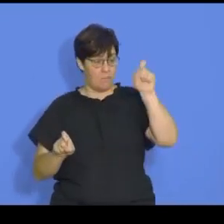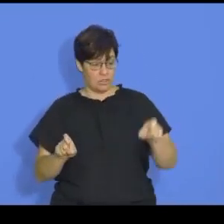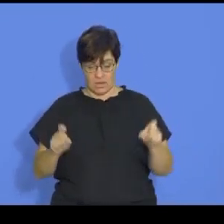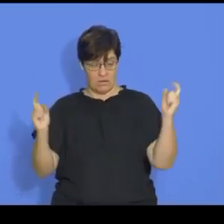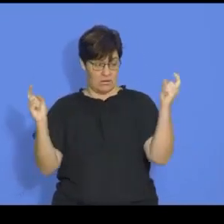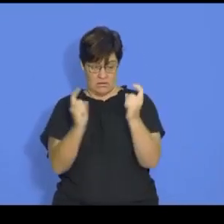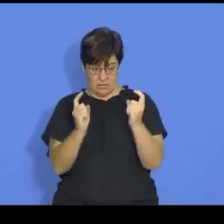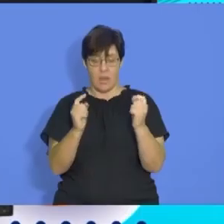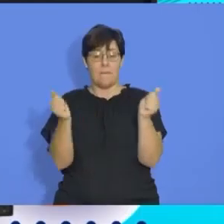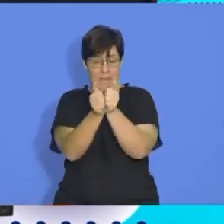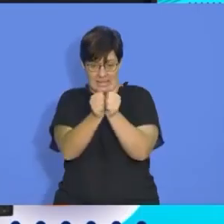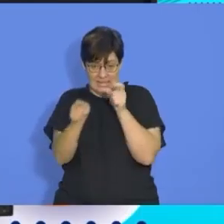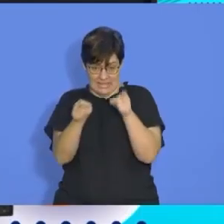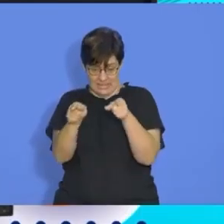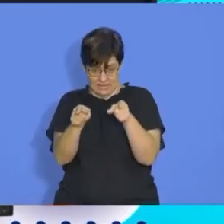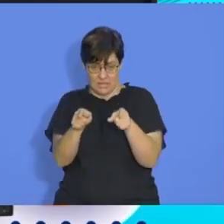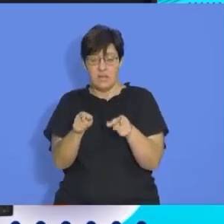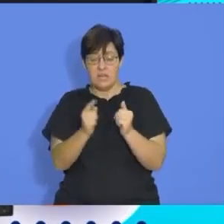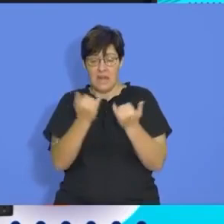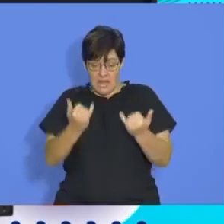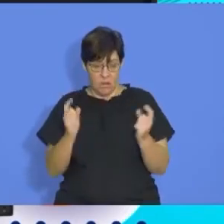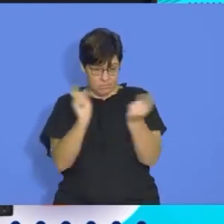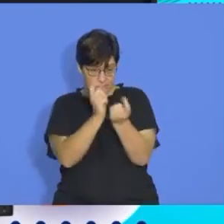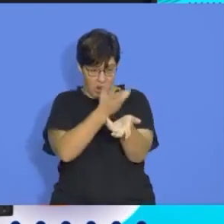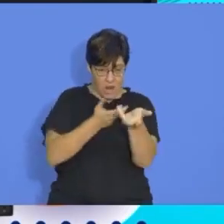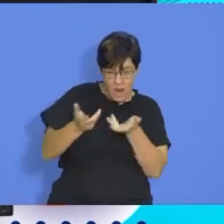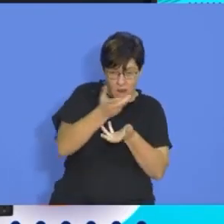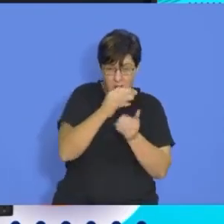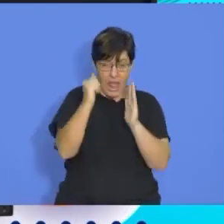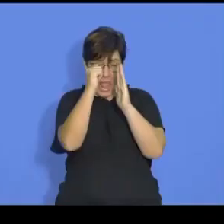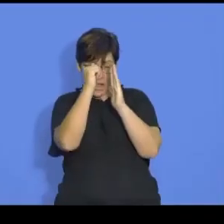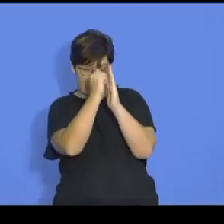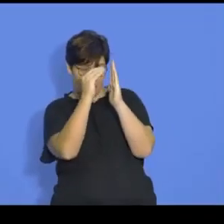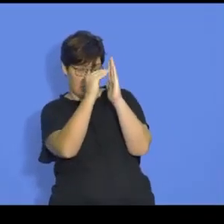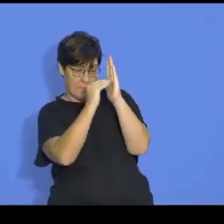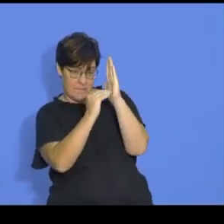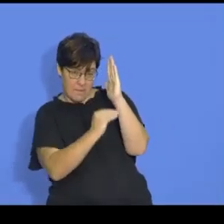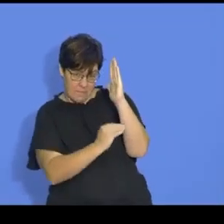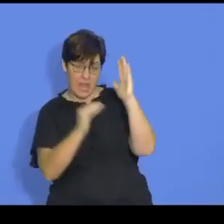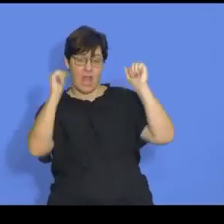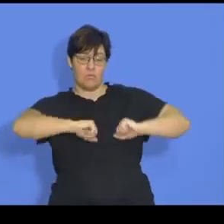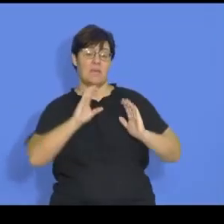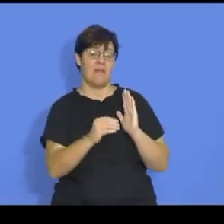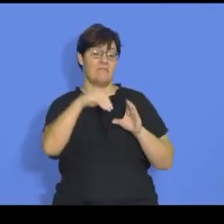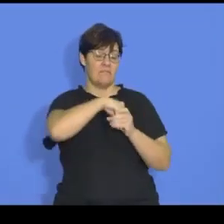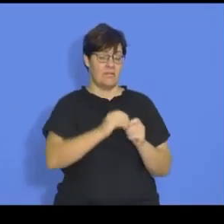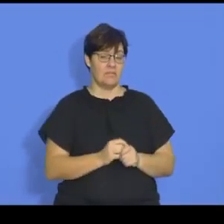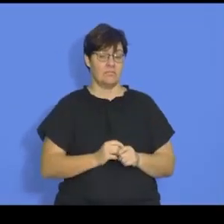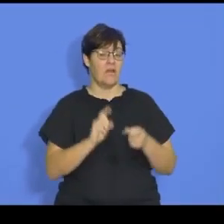more partners, and in that agreement, you are listing the following. So you will obviously